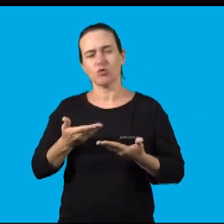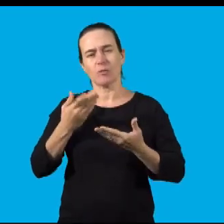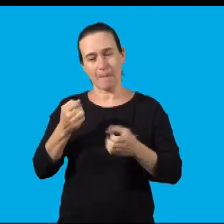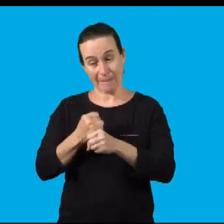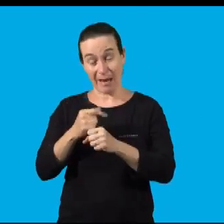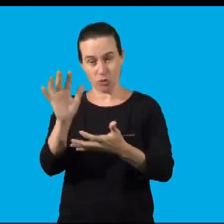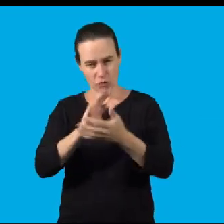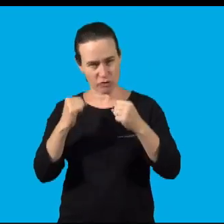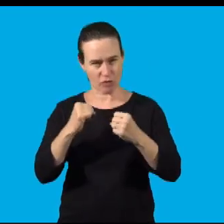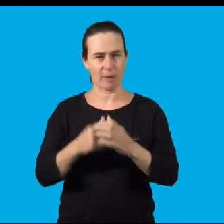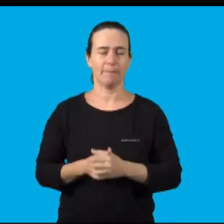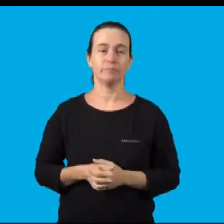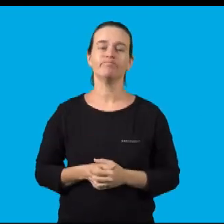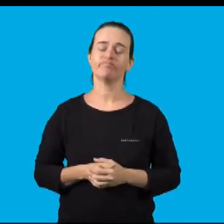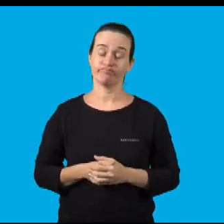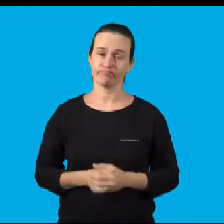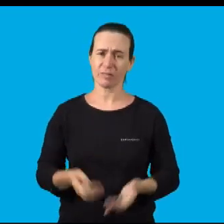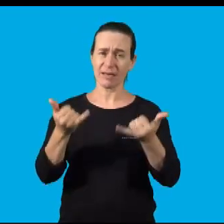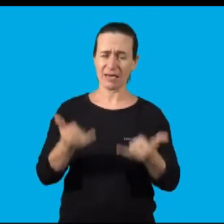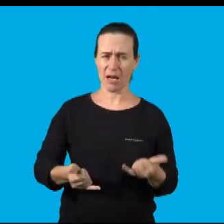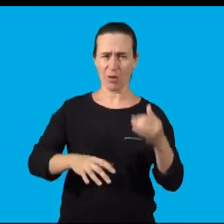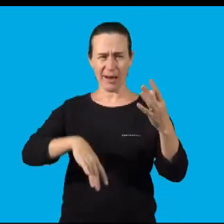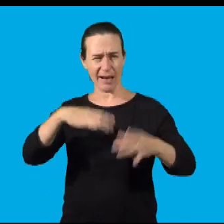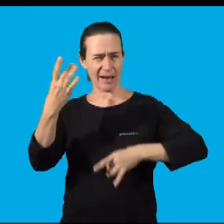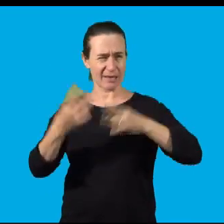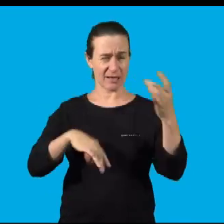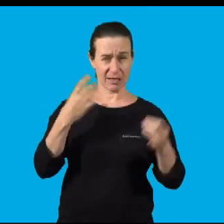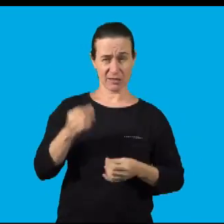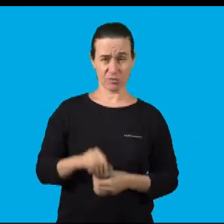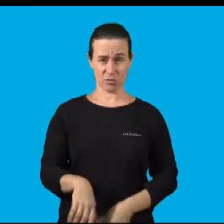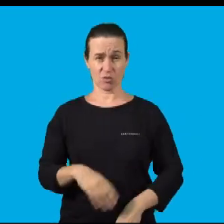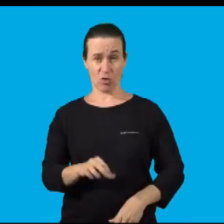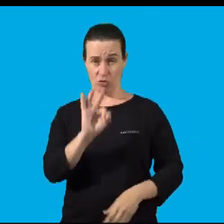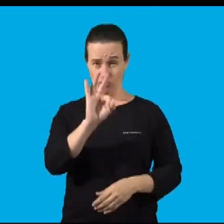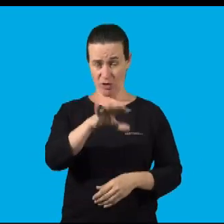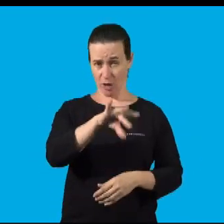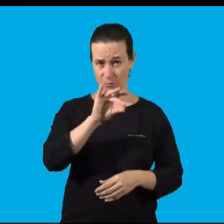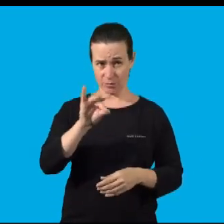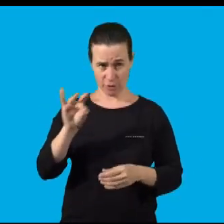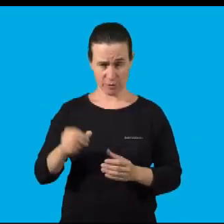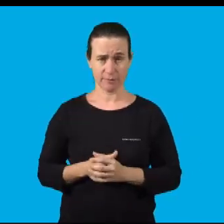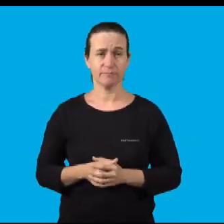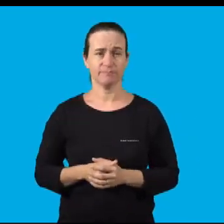Now, let's look at an analysis of the 3 drama options that you have for paper 2.